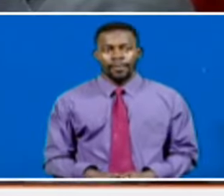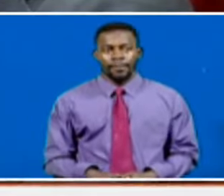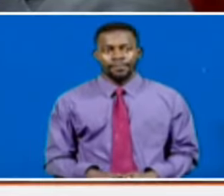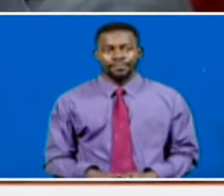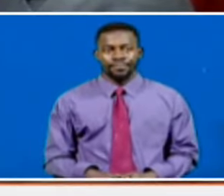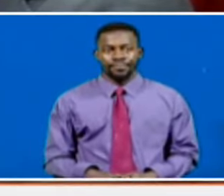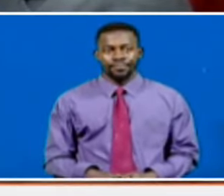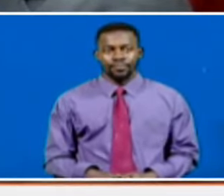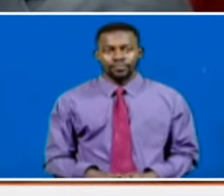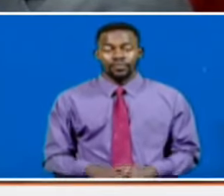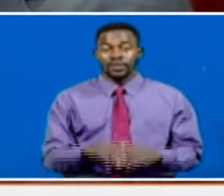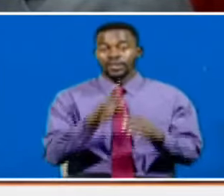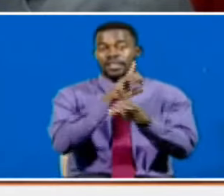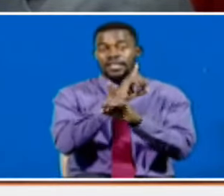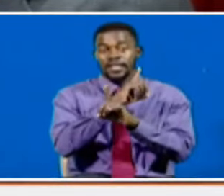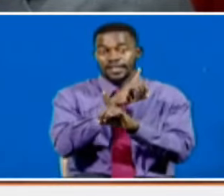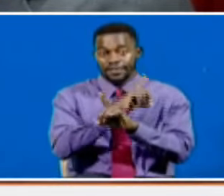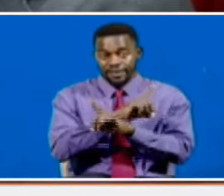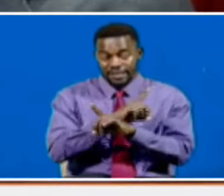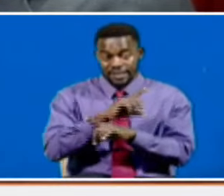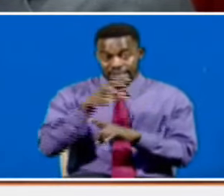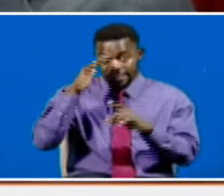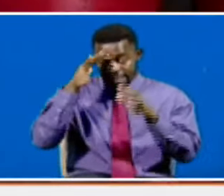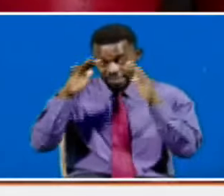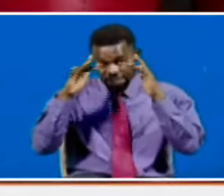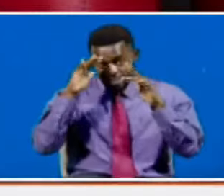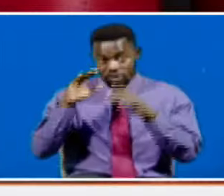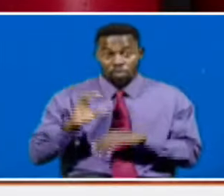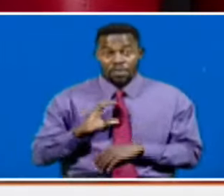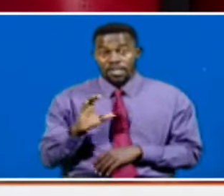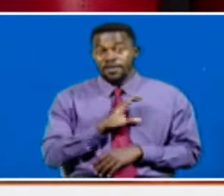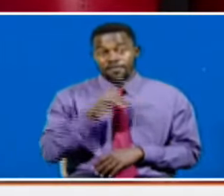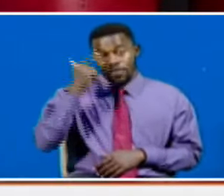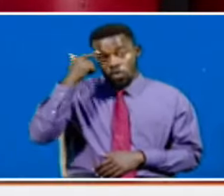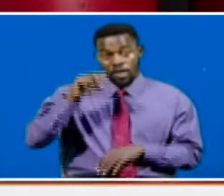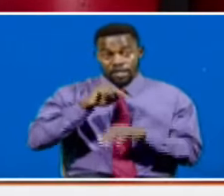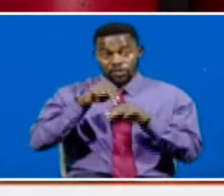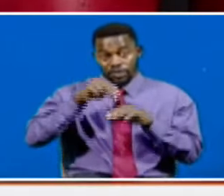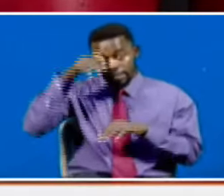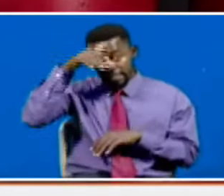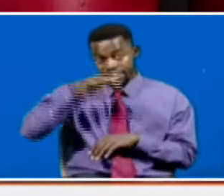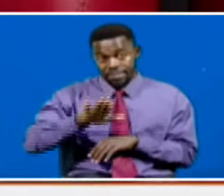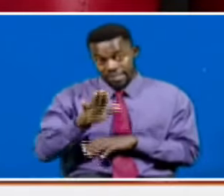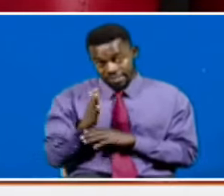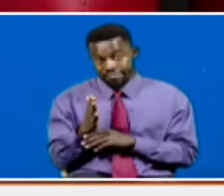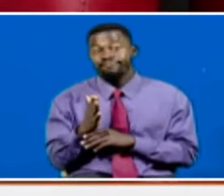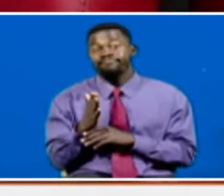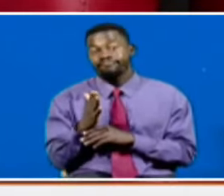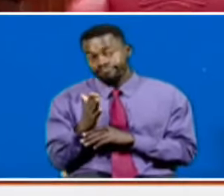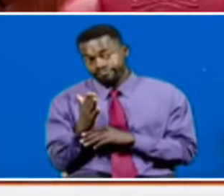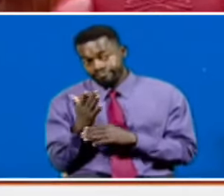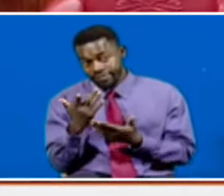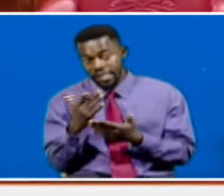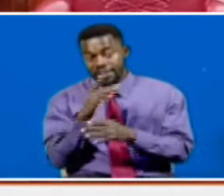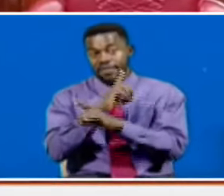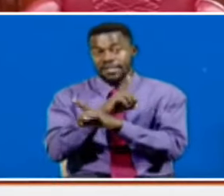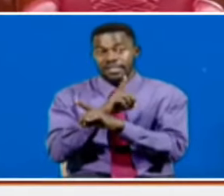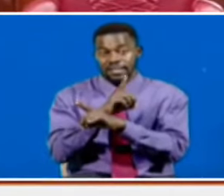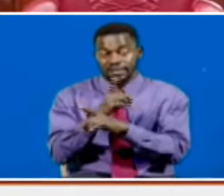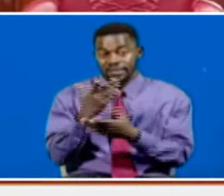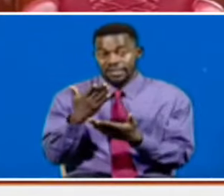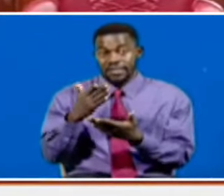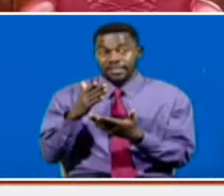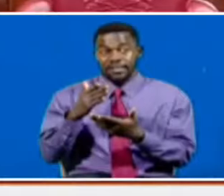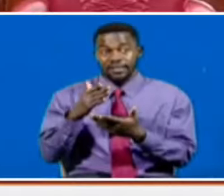Defense, Intelligence and Foreign Relations Committee of the National Assembly to defend his nomination to DRC. Aye, Charles